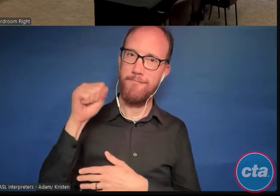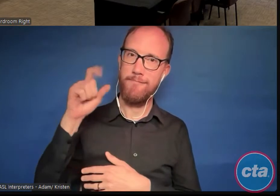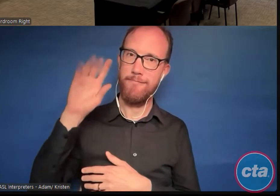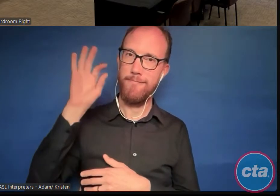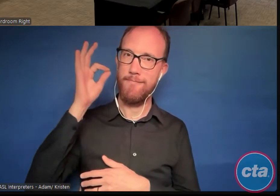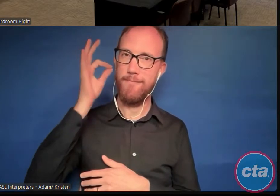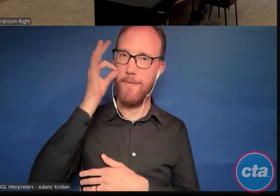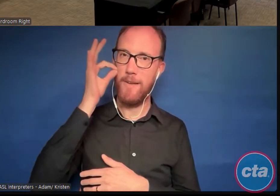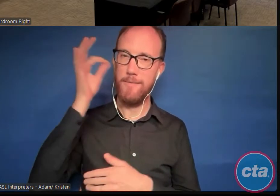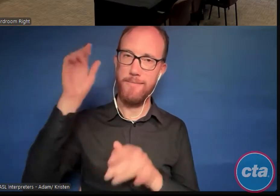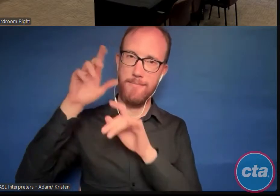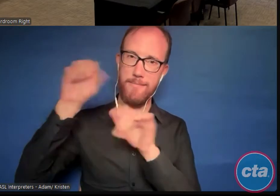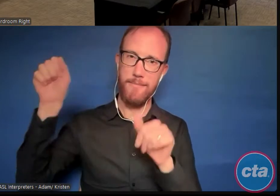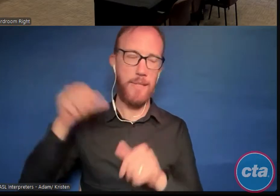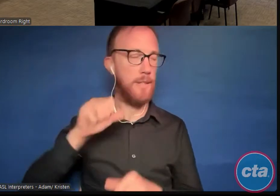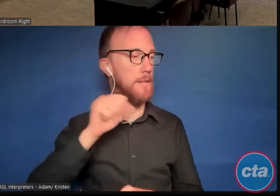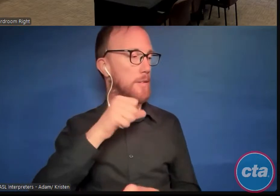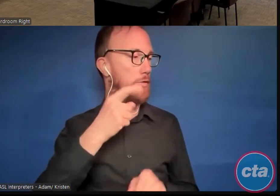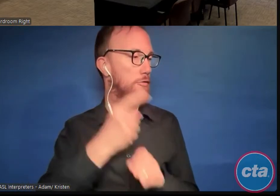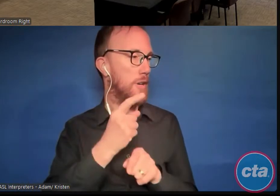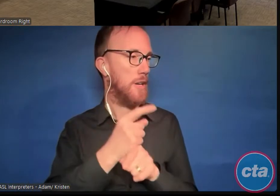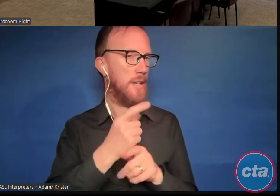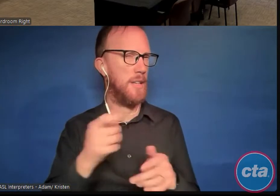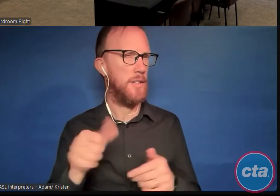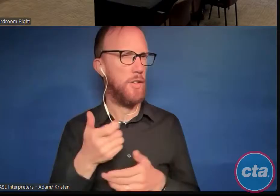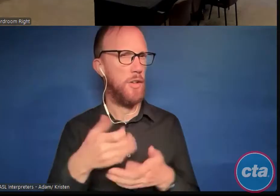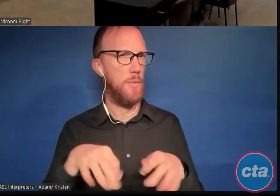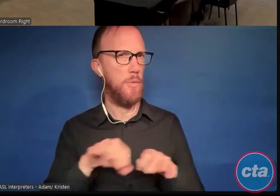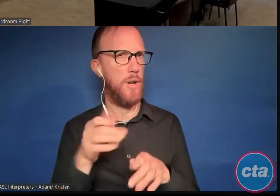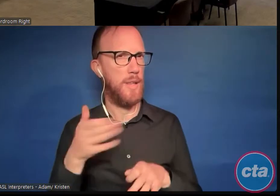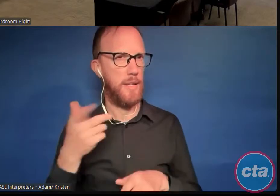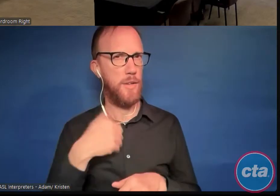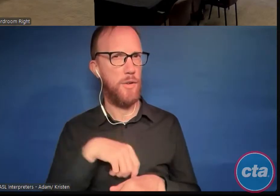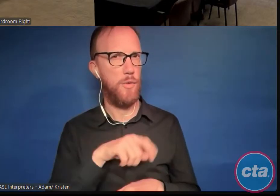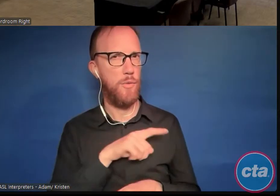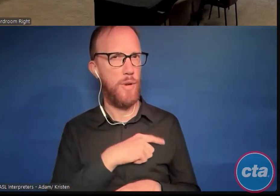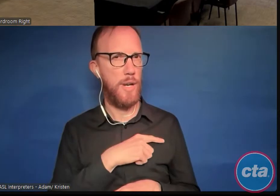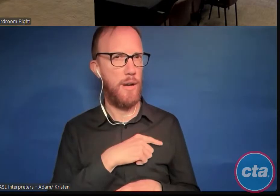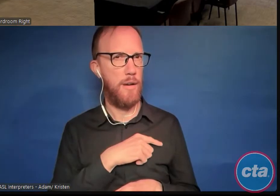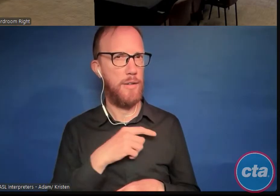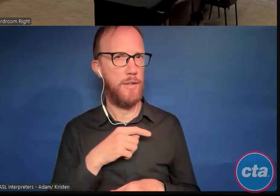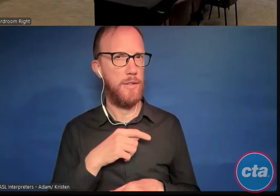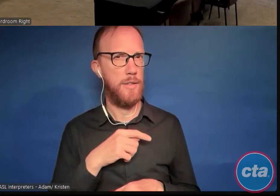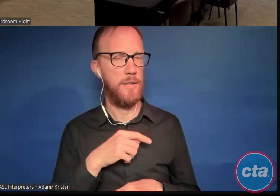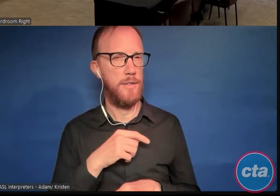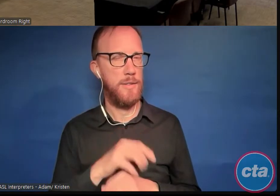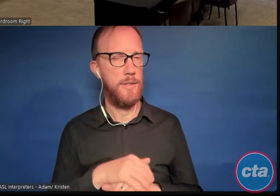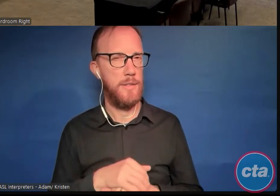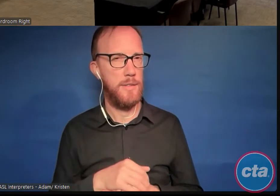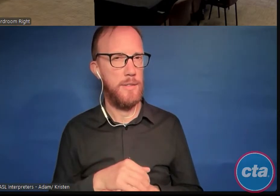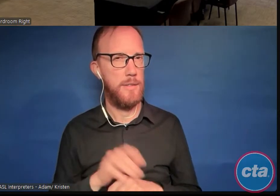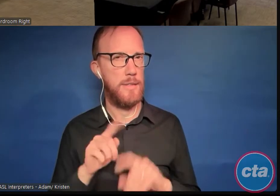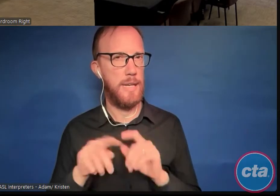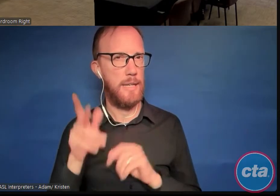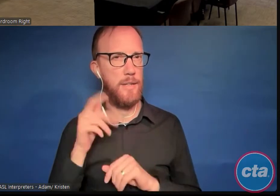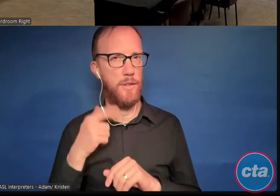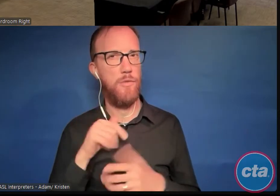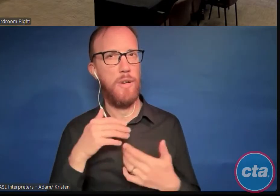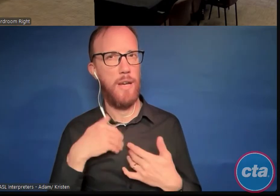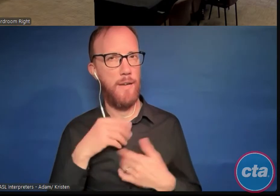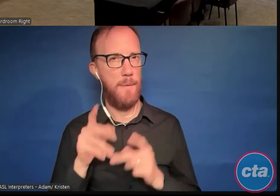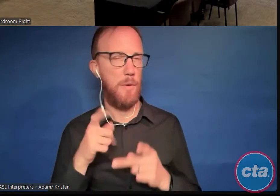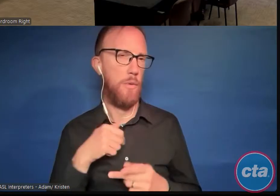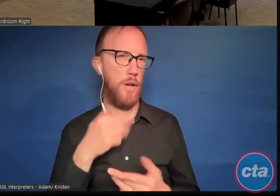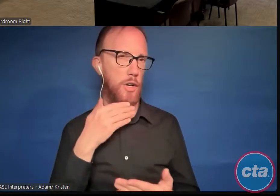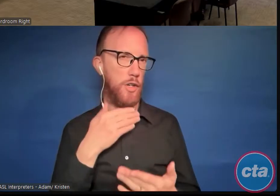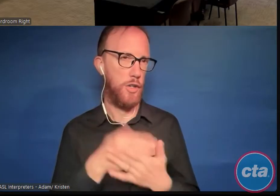is that we are as fully compliant with all federal state law. That's the outcome, that what we do